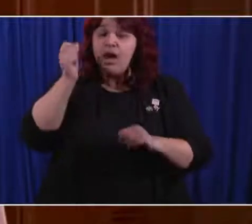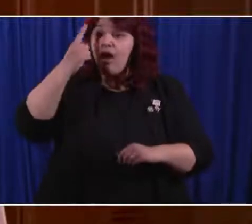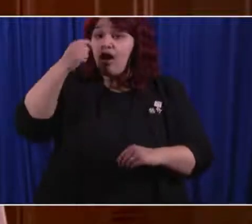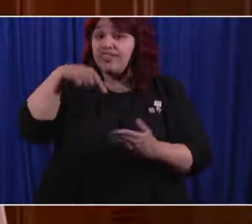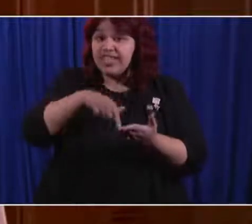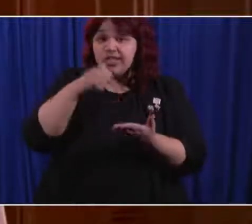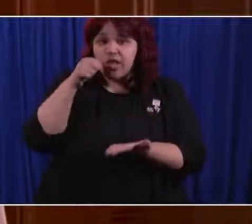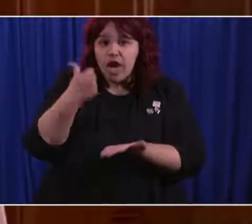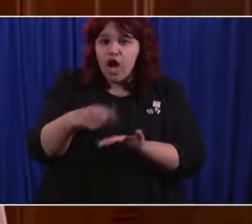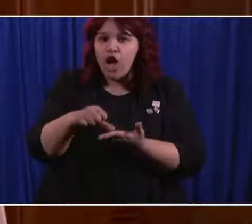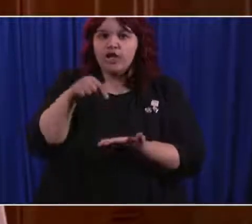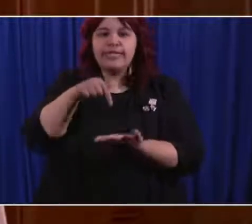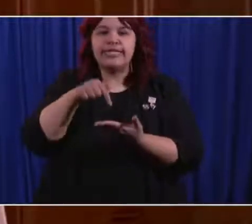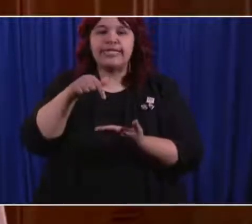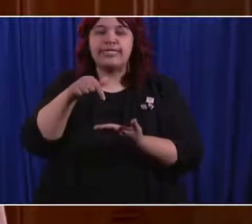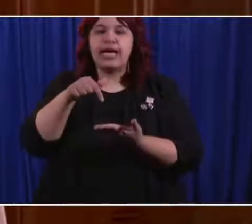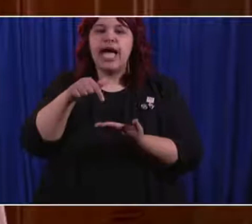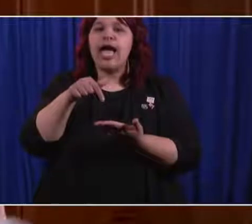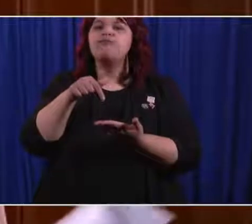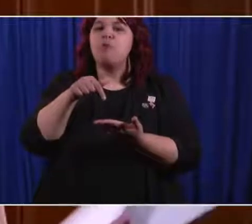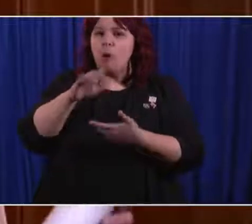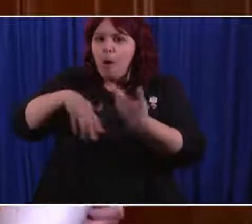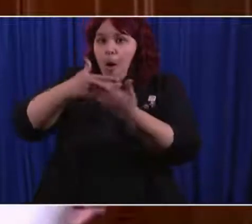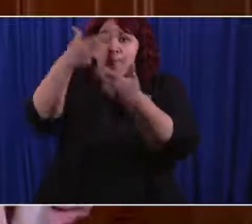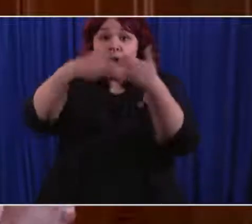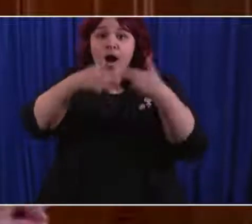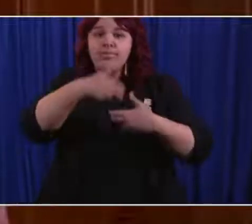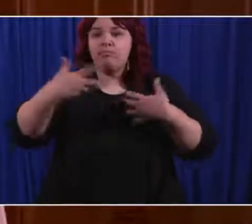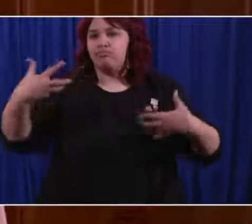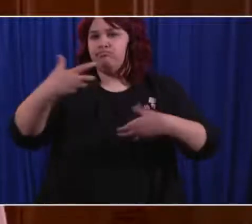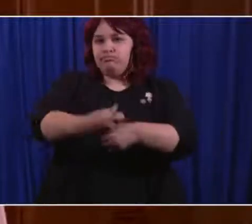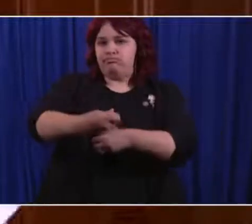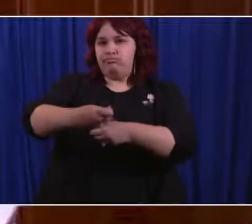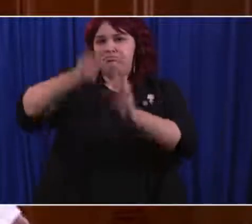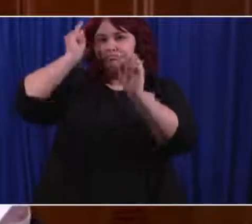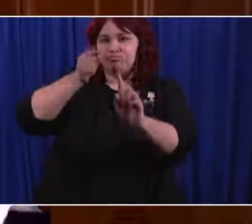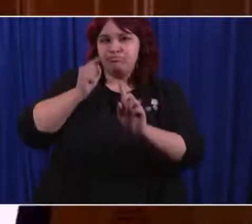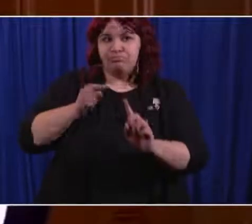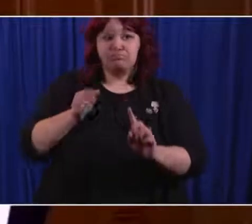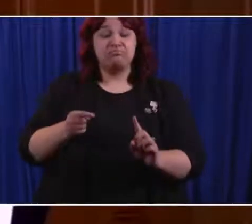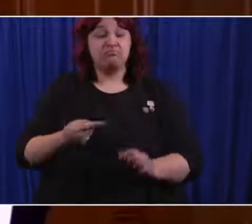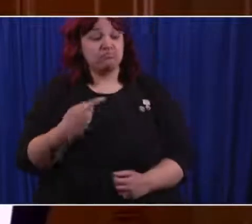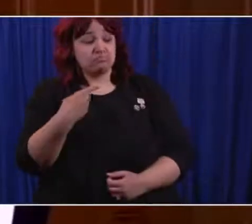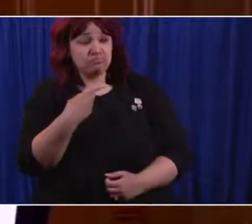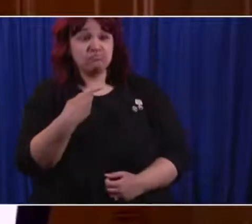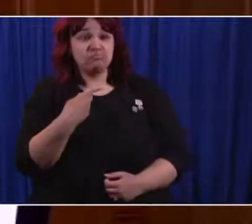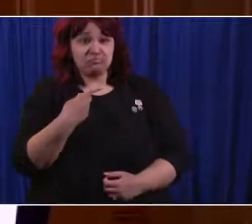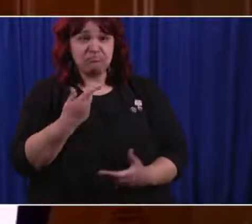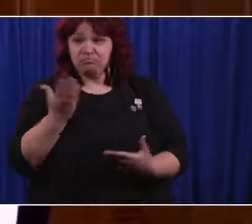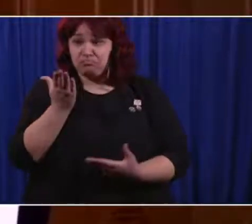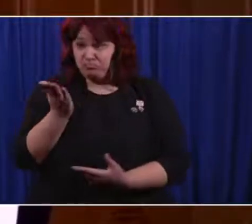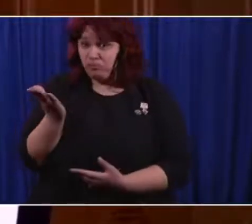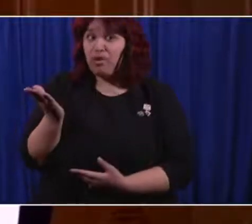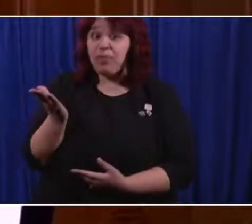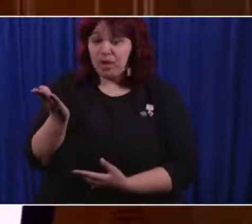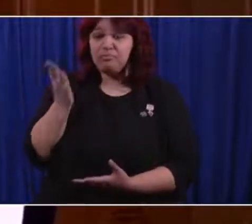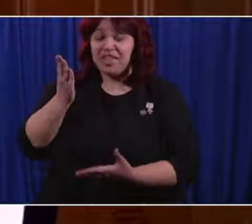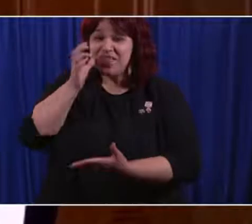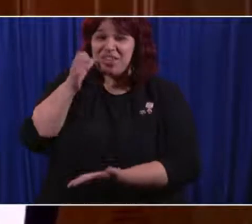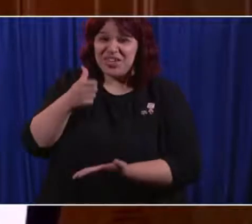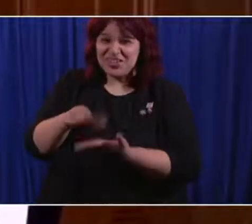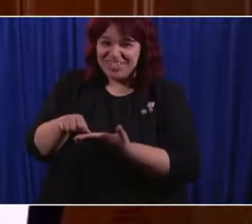summary of the problems connected with this bill. This is a letter that, I worked on